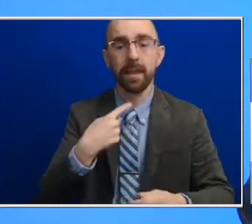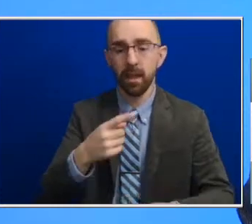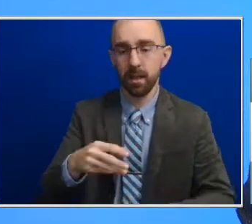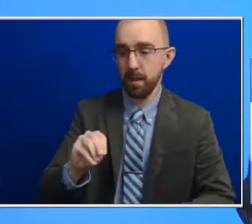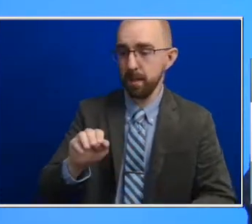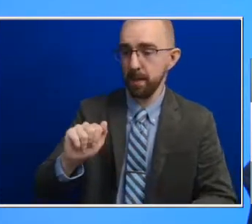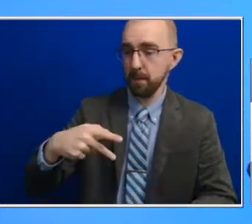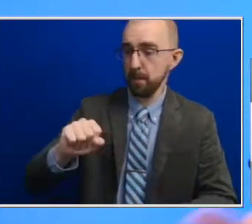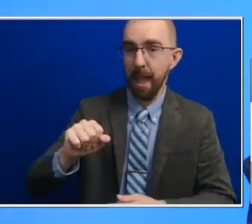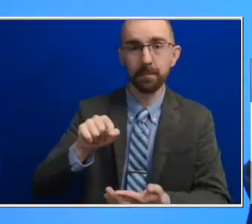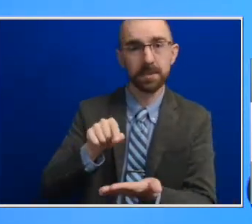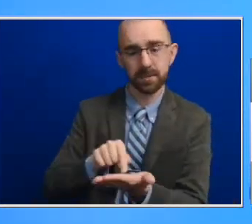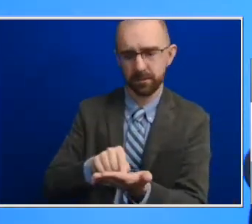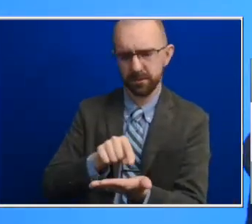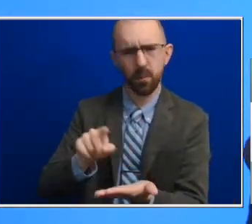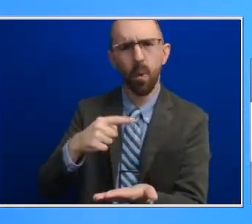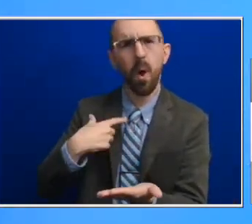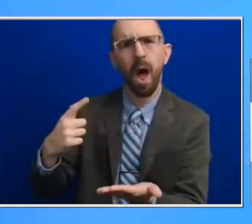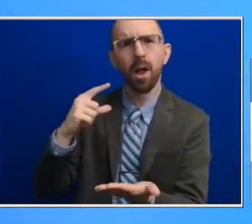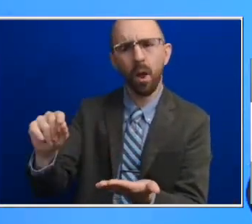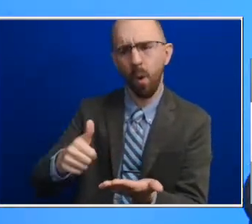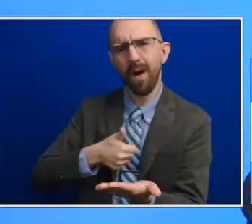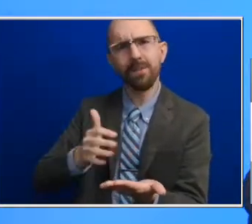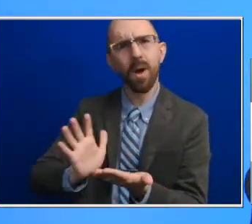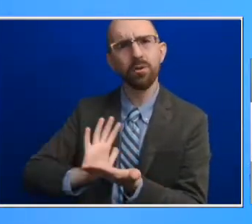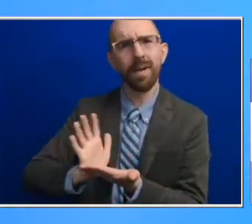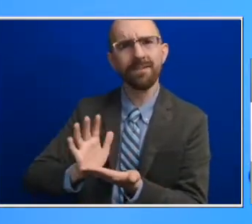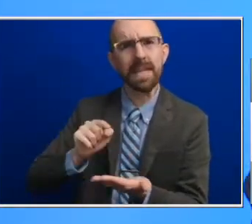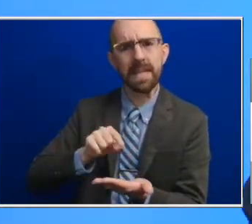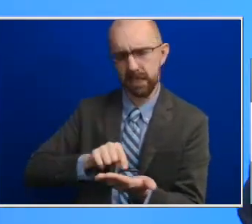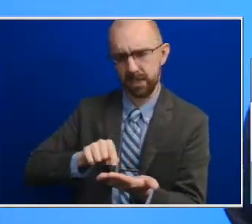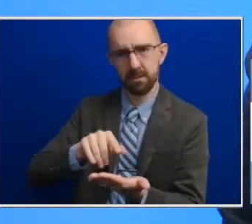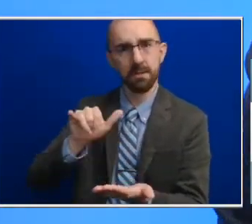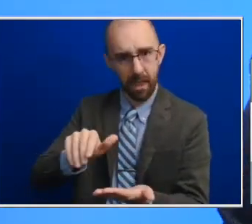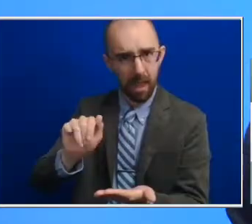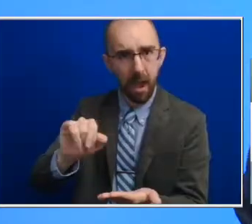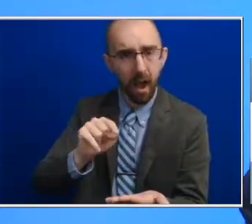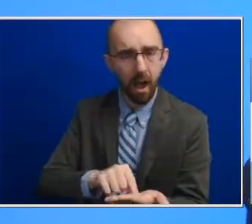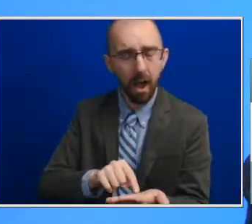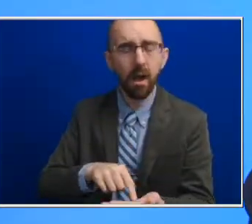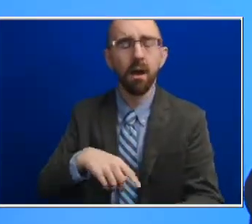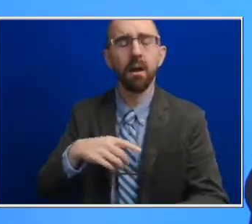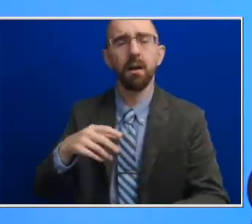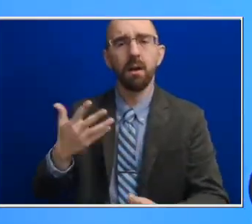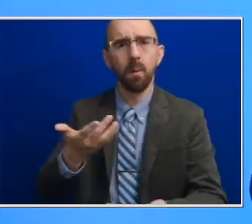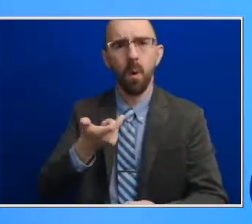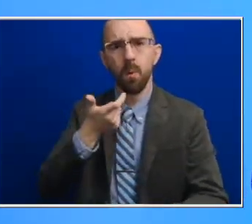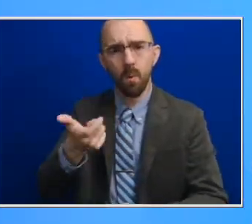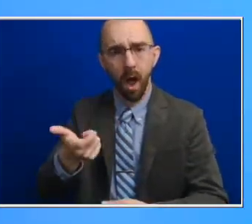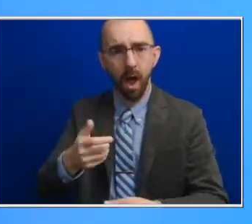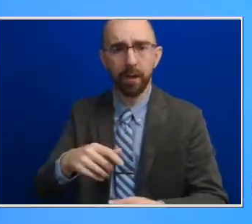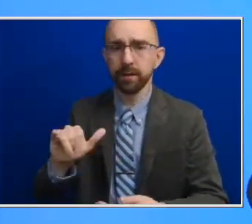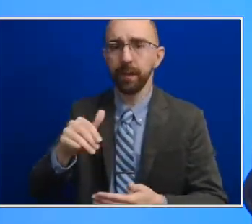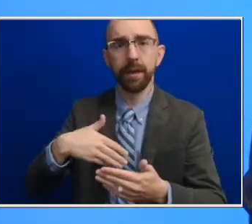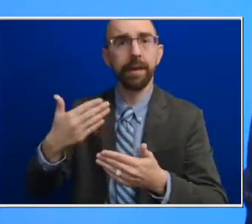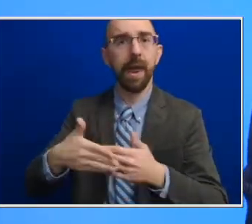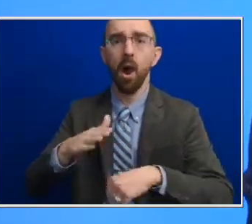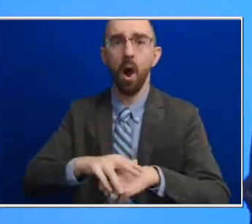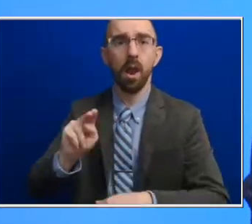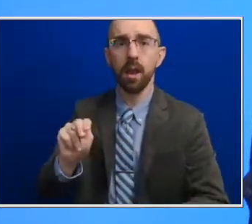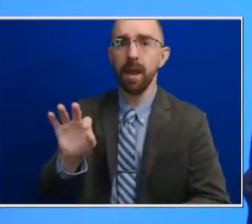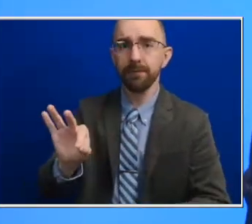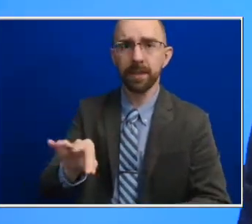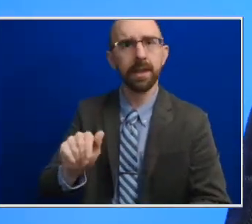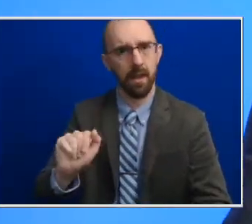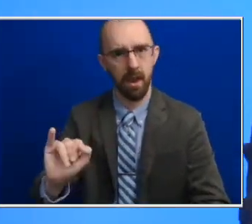to a location and avoiding traffic. That's using AI. AI is what's telling you what's to watch, what you're going to watch next on Netflix. Those are AI.